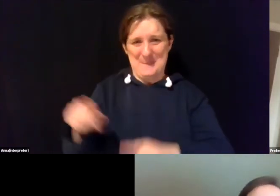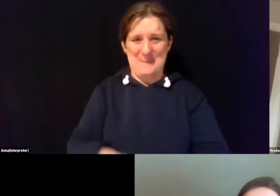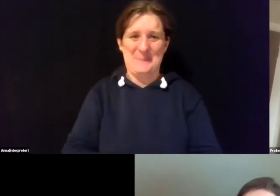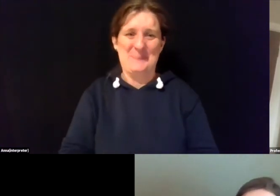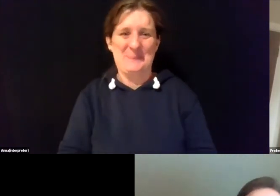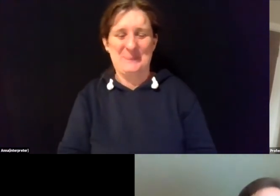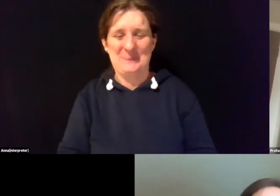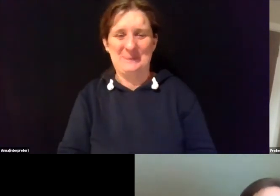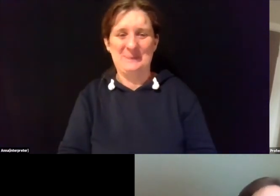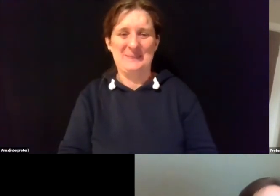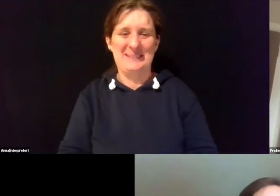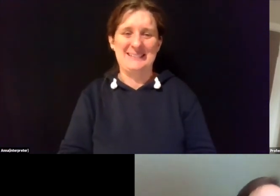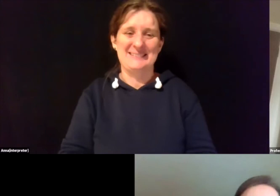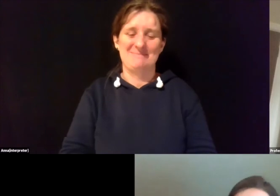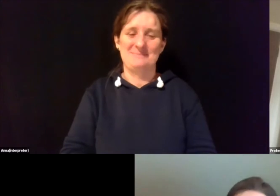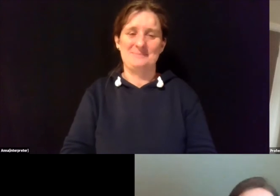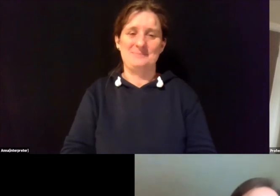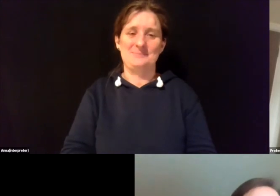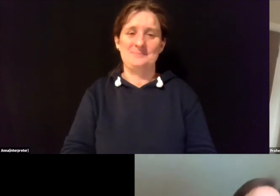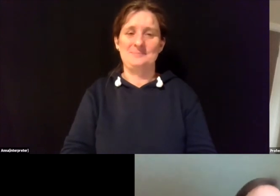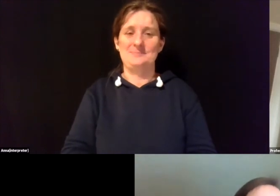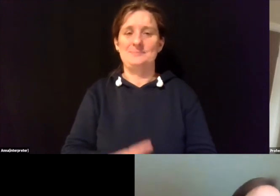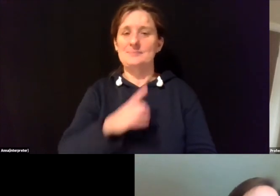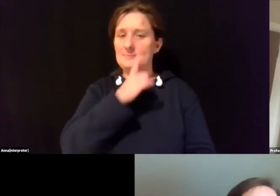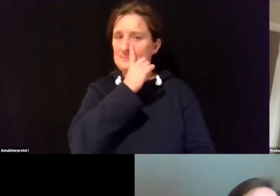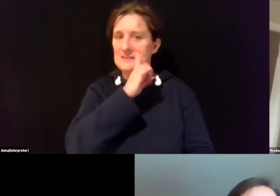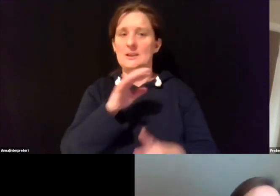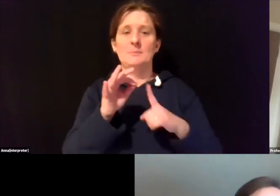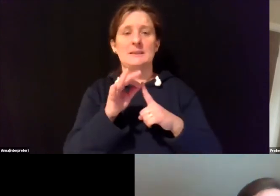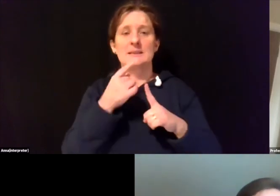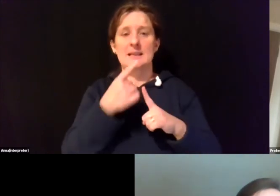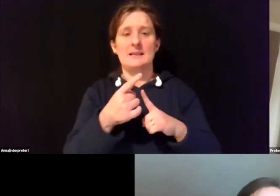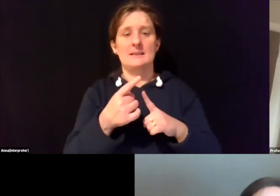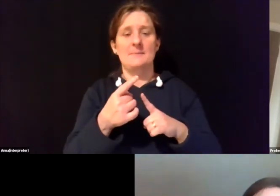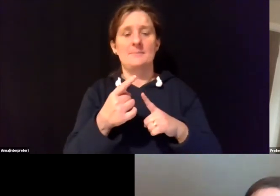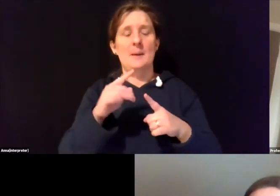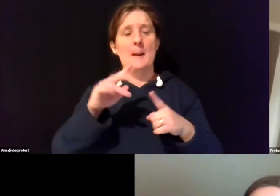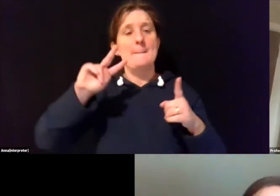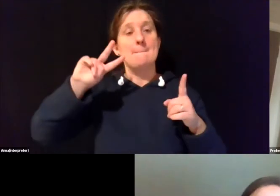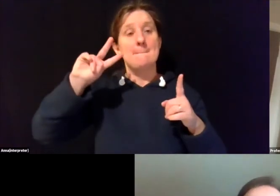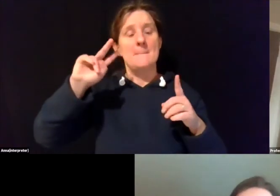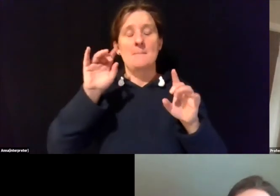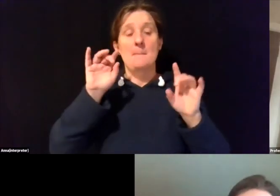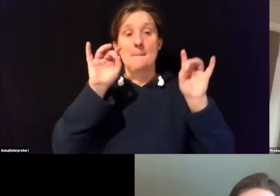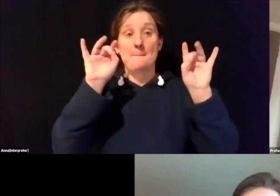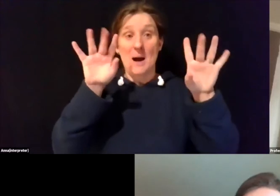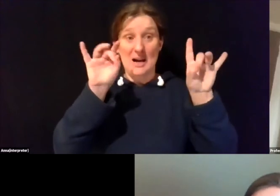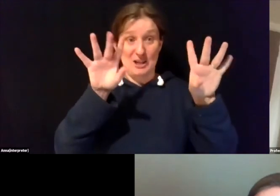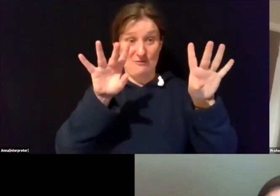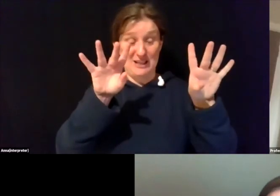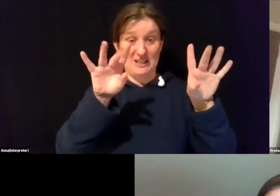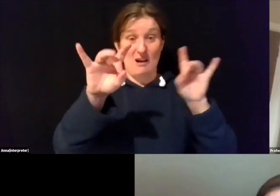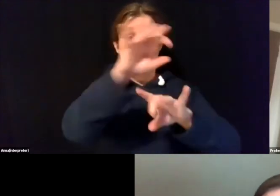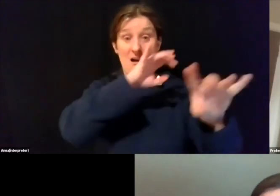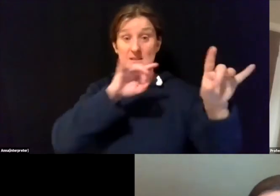Okay, so I have 2 more questions for you. First one just came in from Peter. So do binary stars have planetary systems? Yeah, great